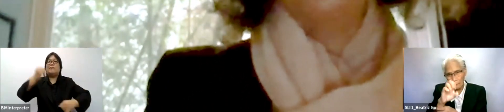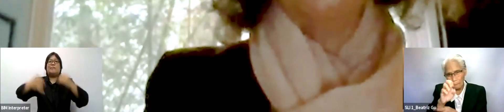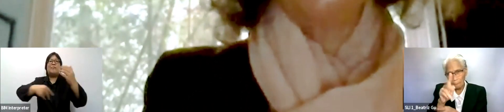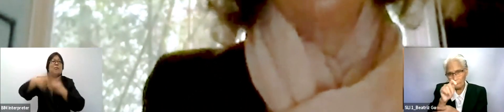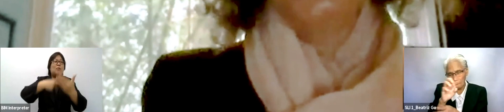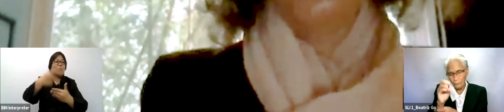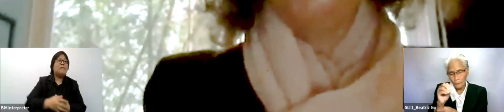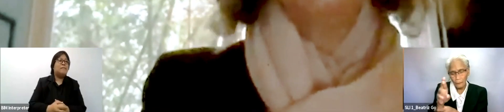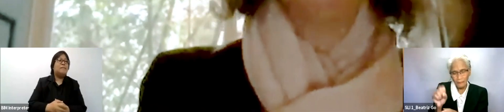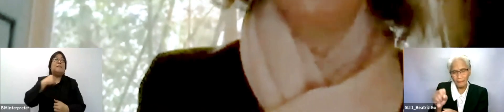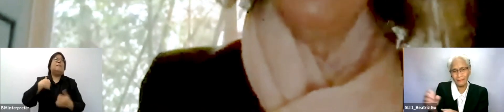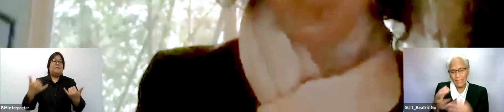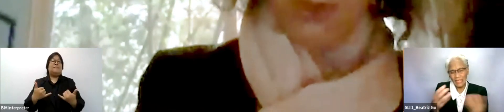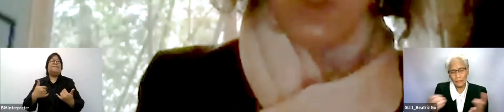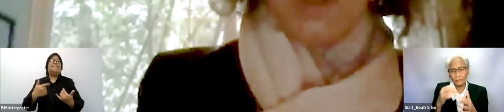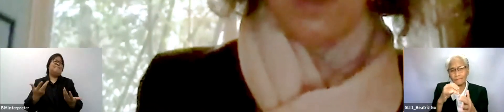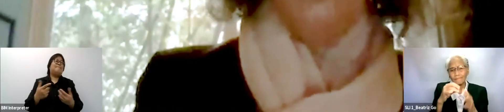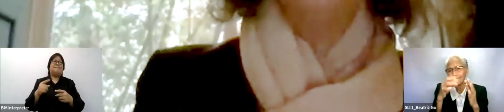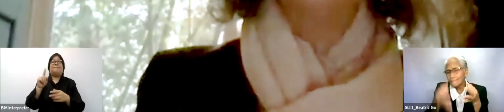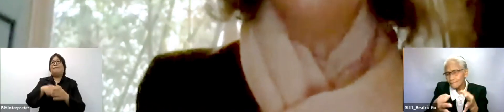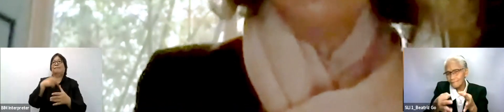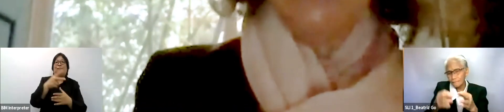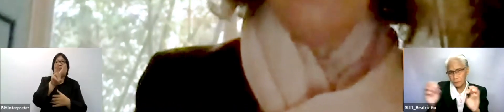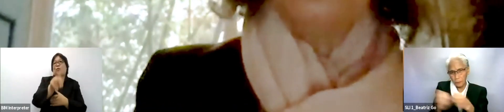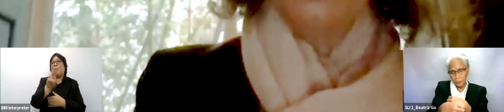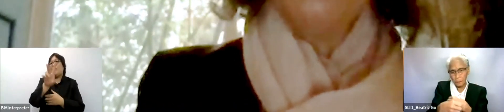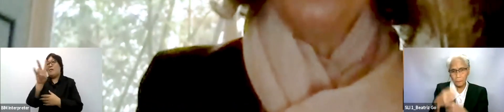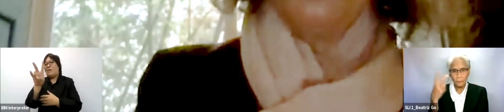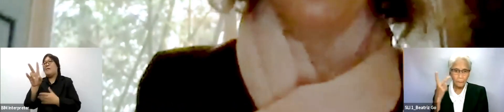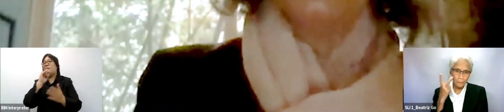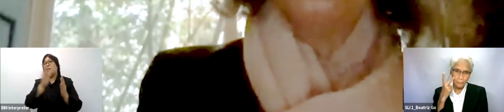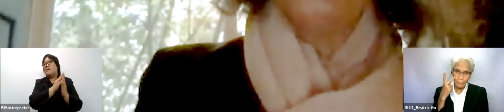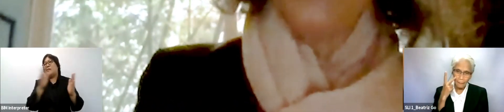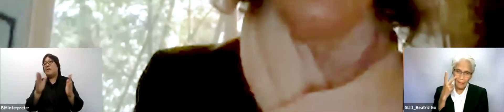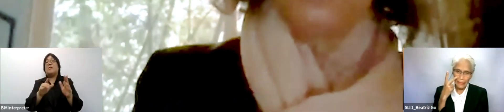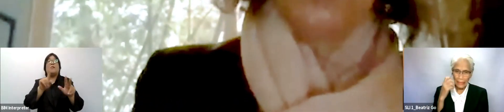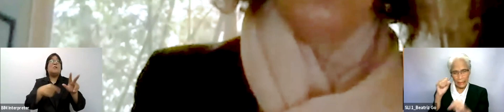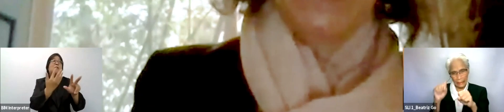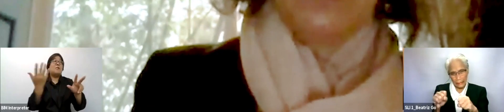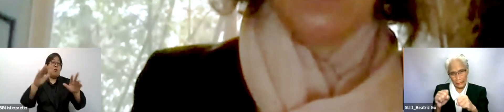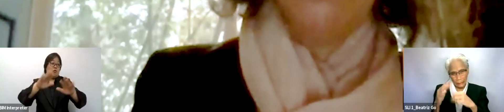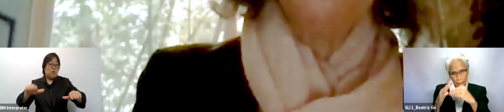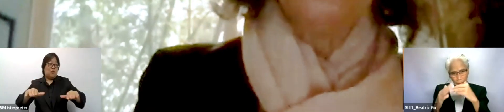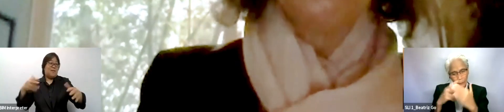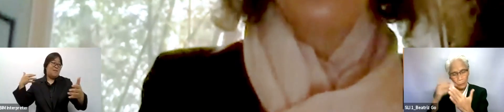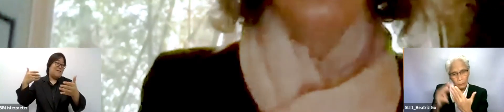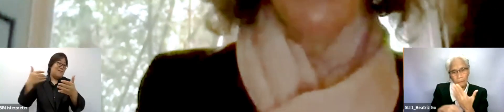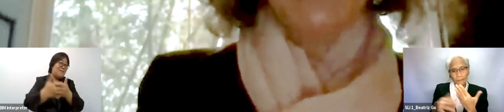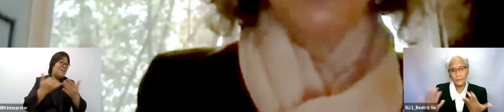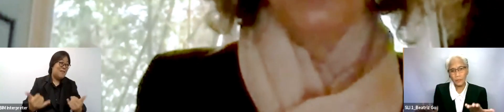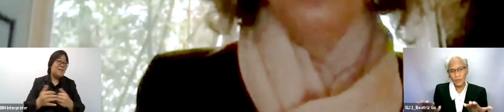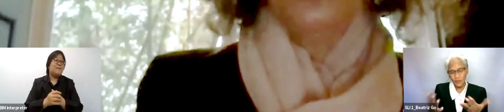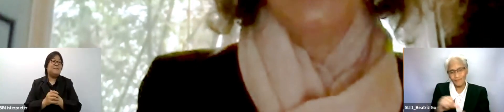are called observation home and rehabilitation center. Currently, a province in the northwest part of Pakistan